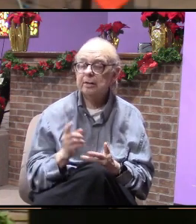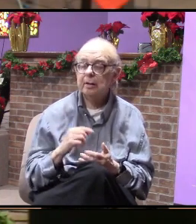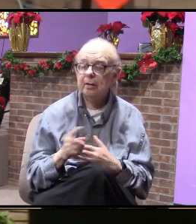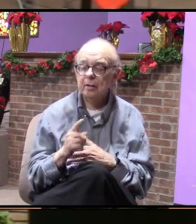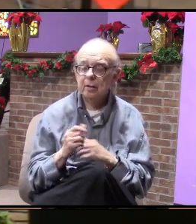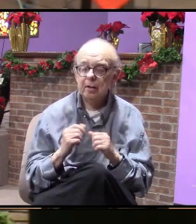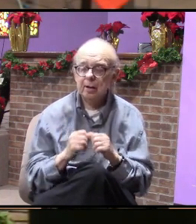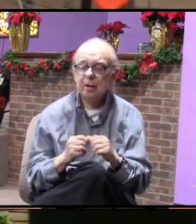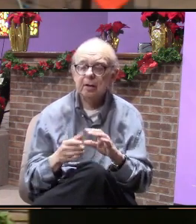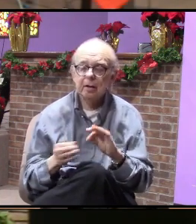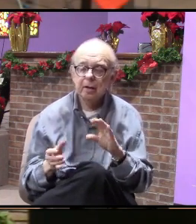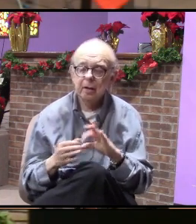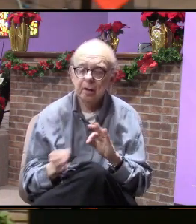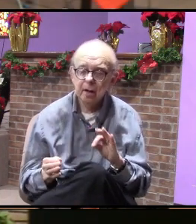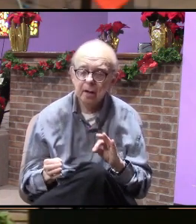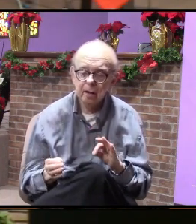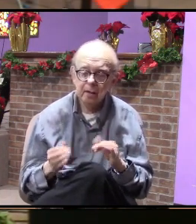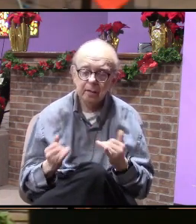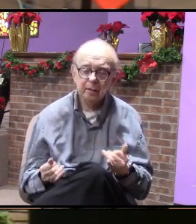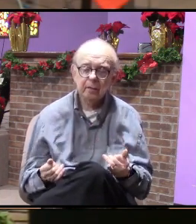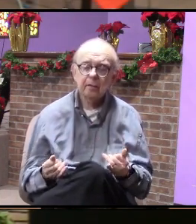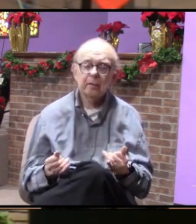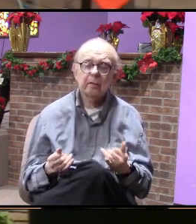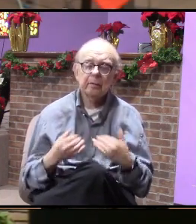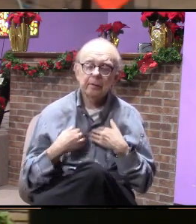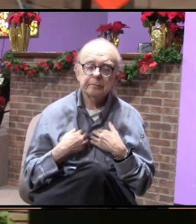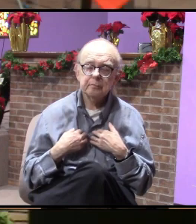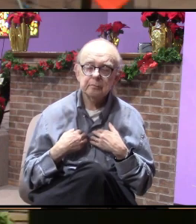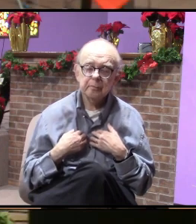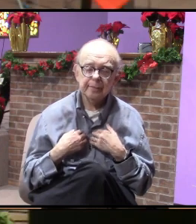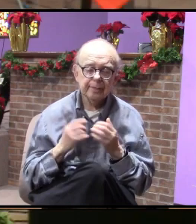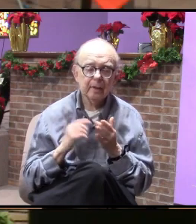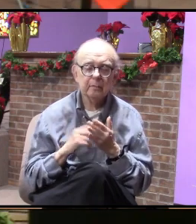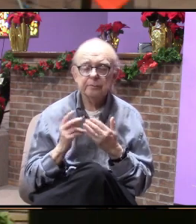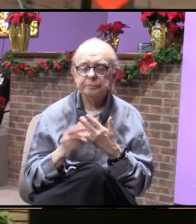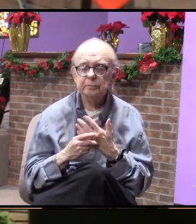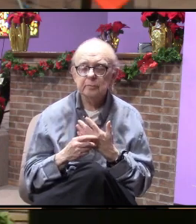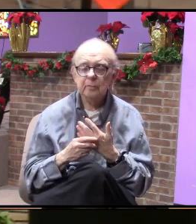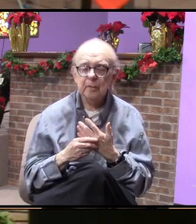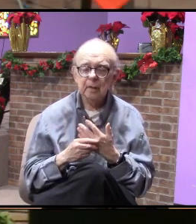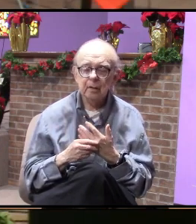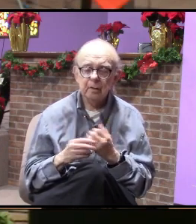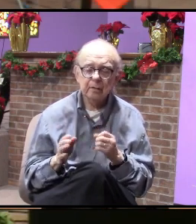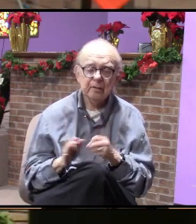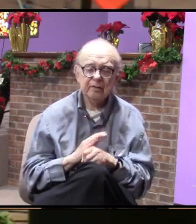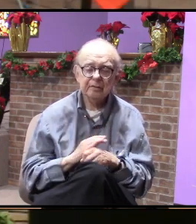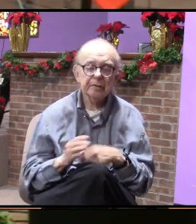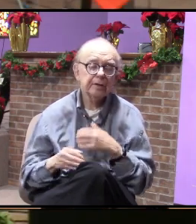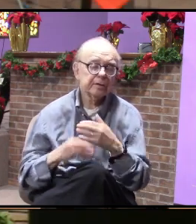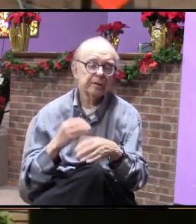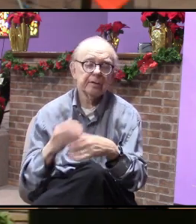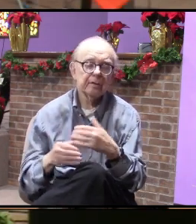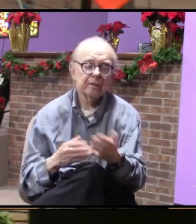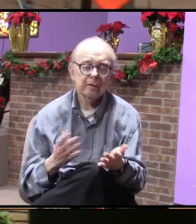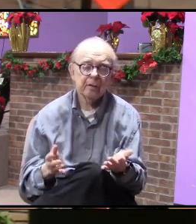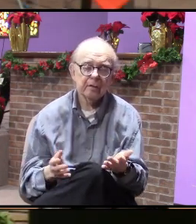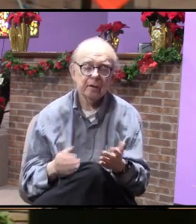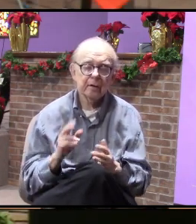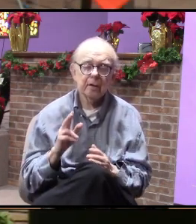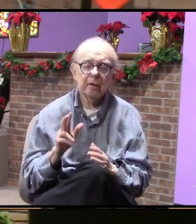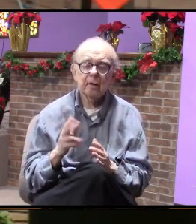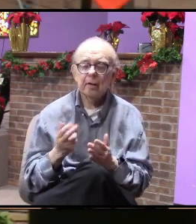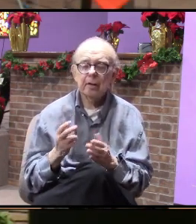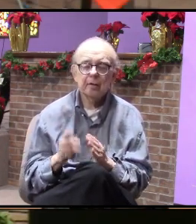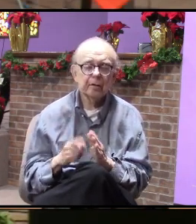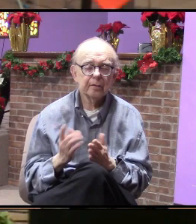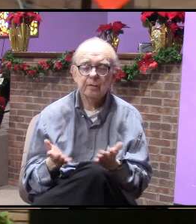continue this storyline. And so now what you do is you have shows that a whole series for 13 weeks